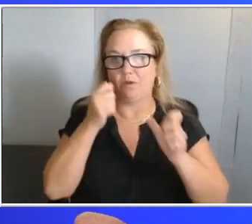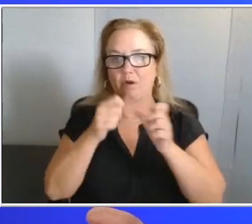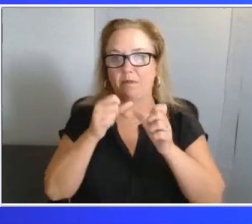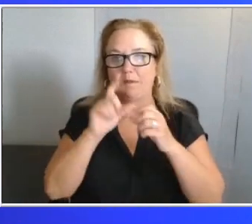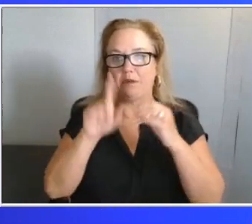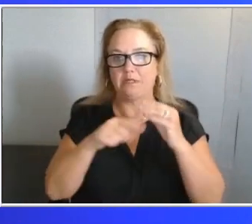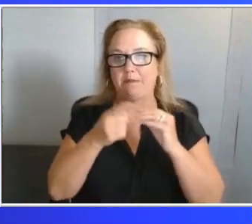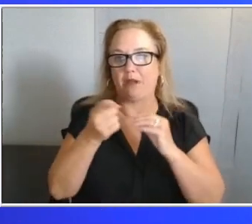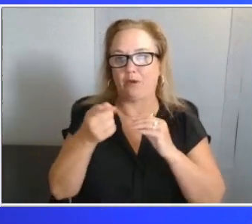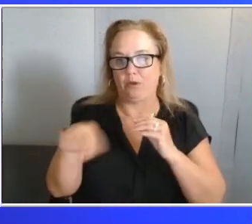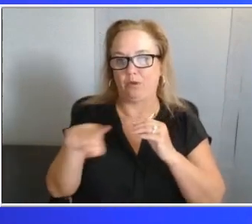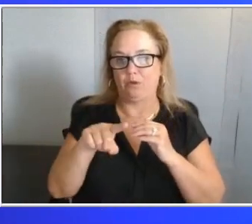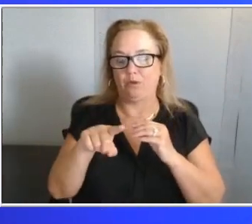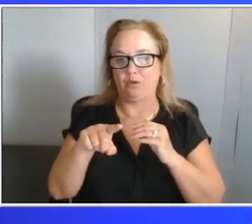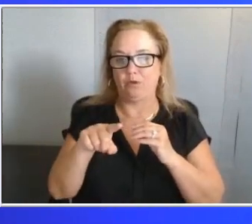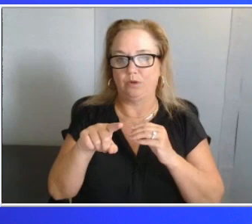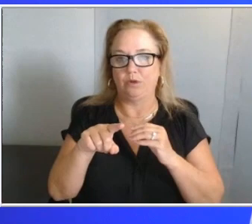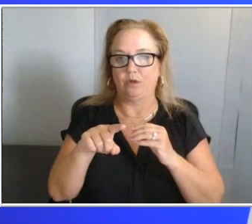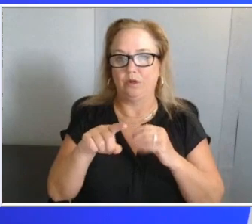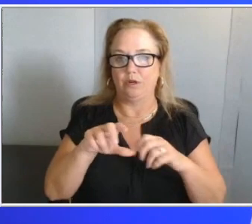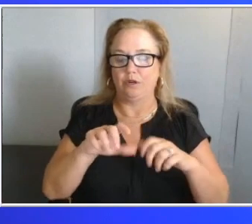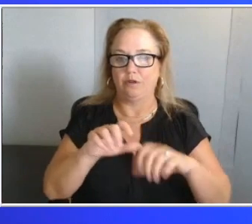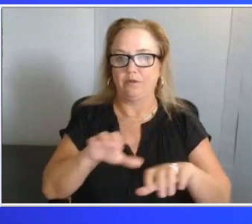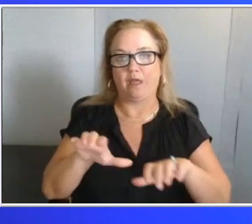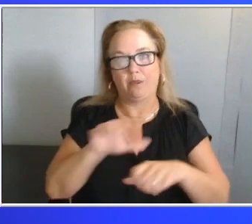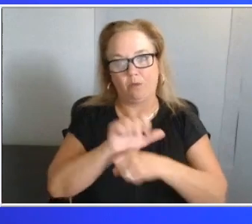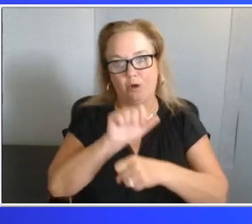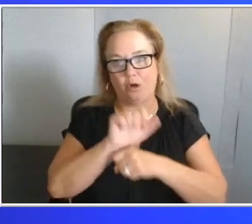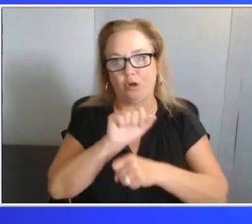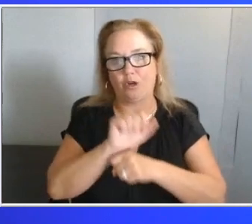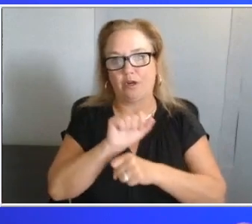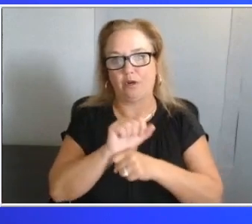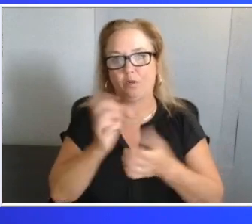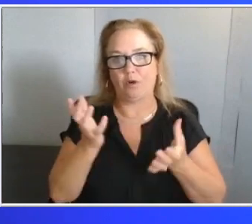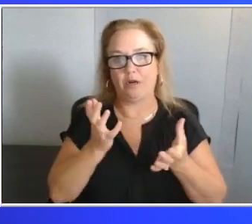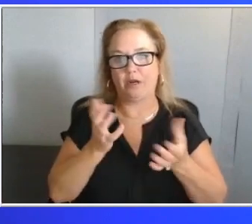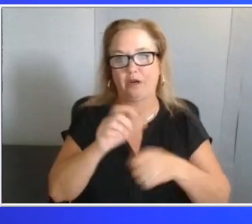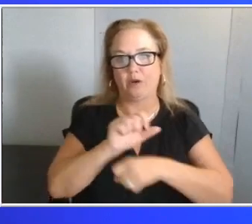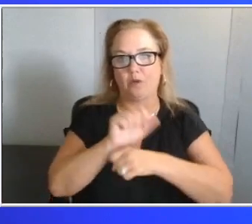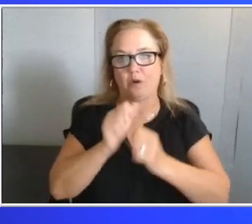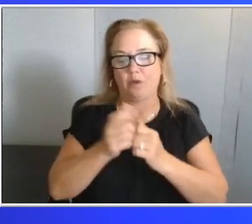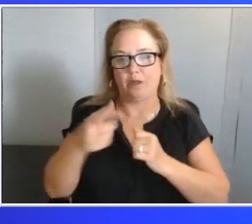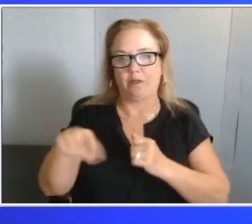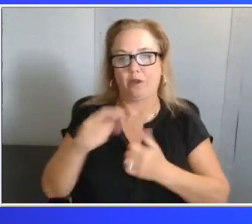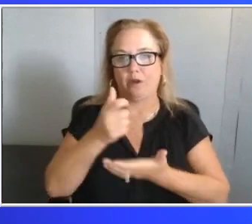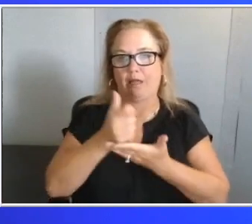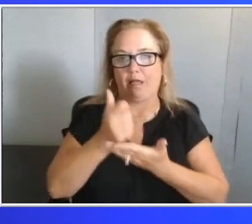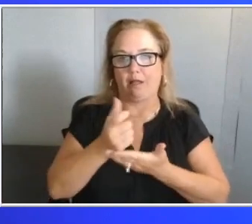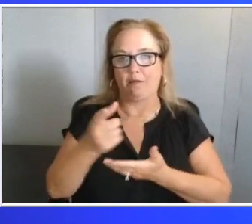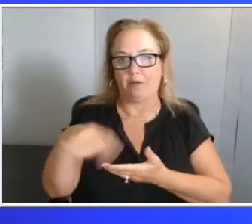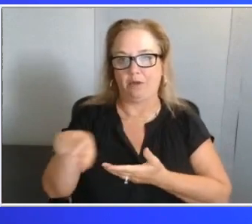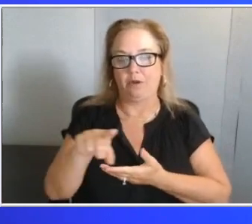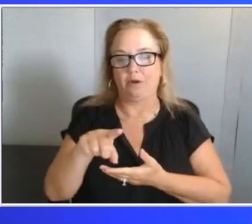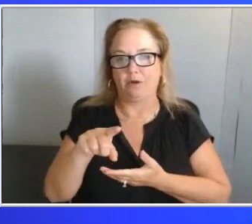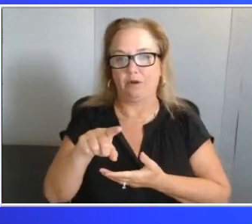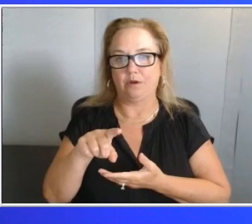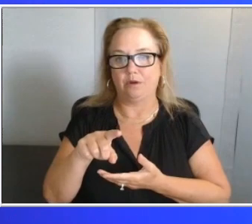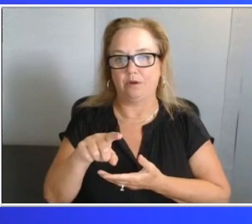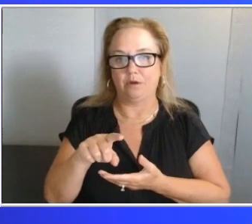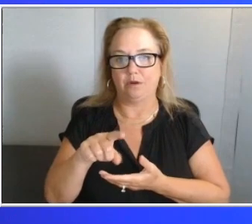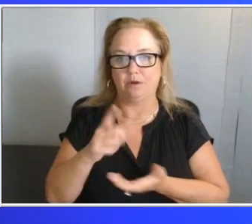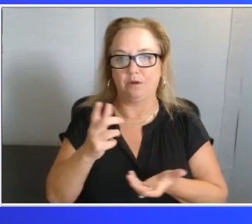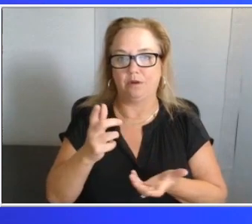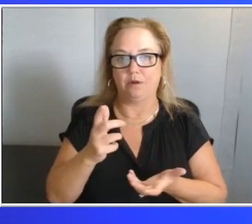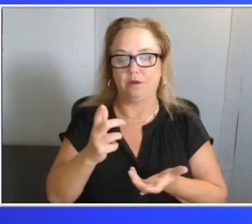you, and you've done all the hard work. We're here to work with you, help you, and we'll be